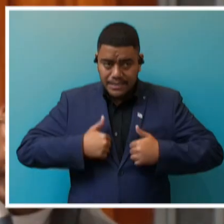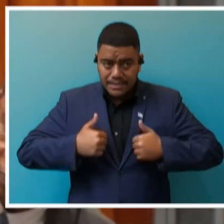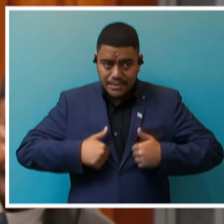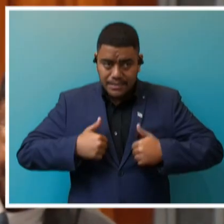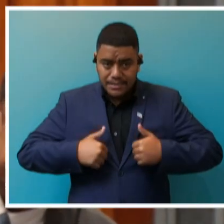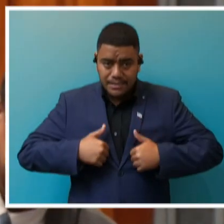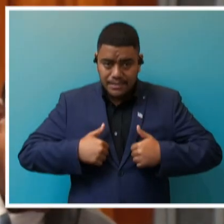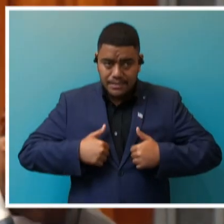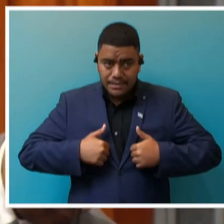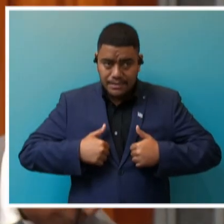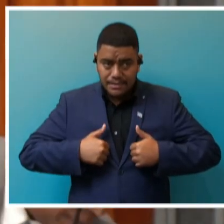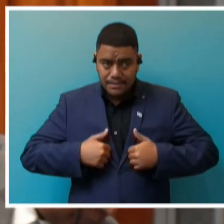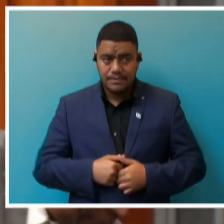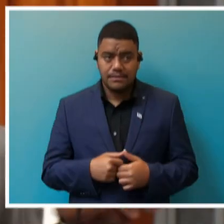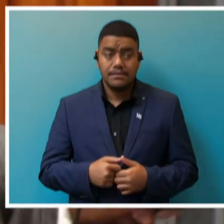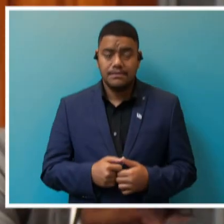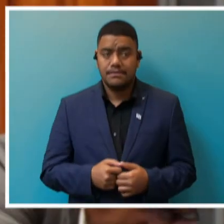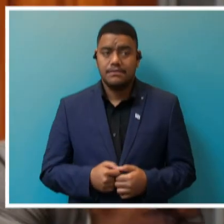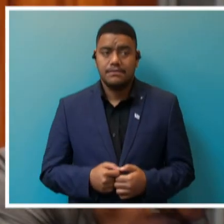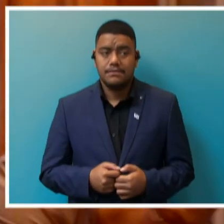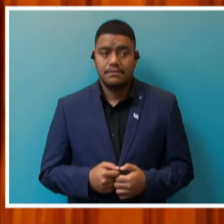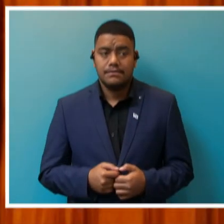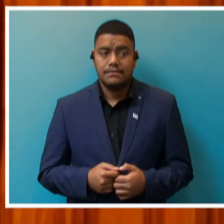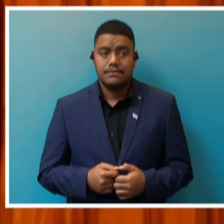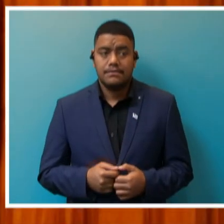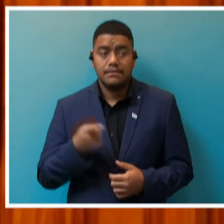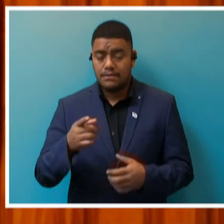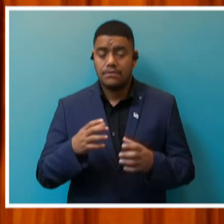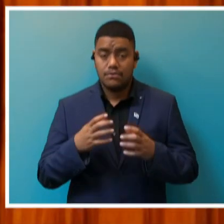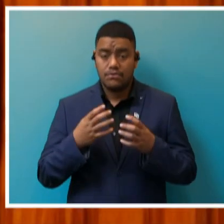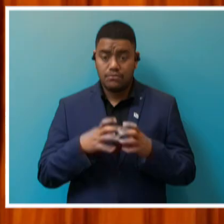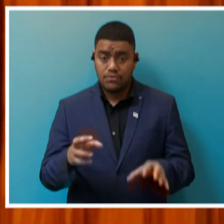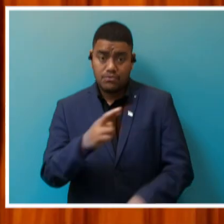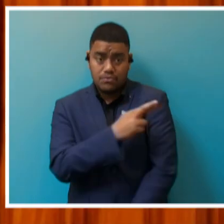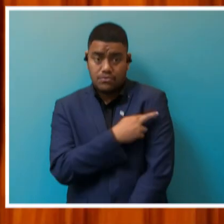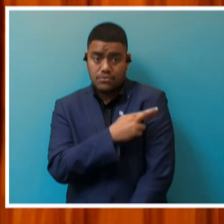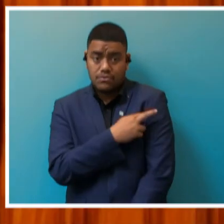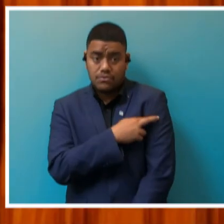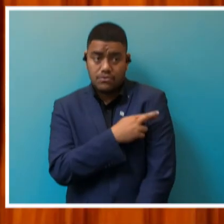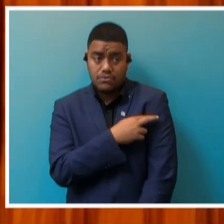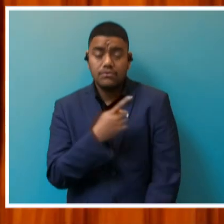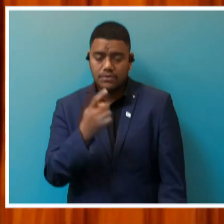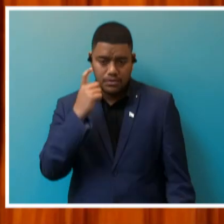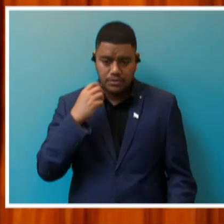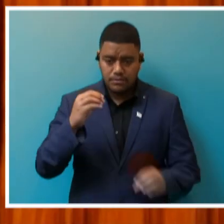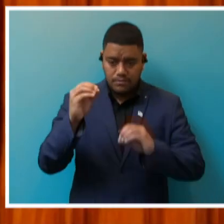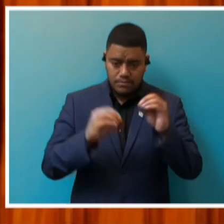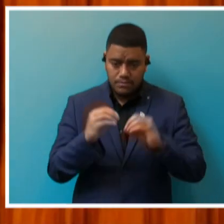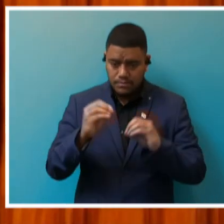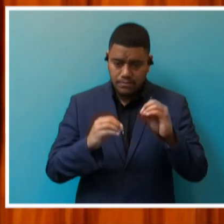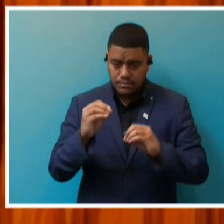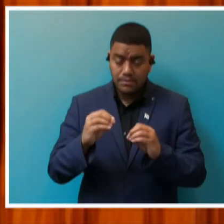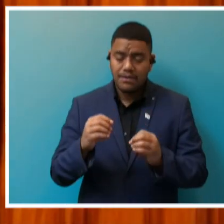nor desirable as a regulator. The Commission's role, Mr. Speaker, sir, is to uphold and monitor quality assurance